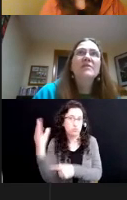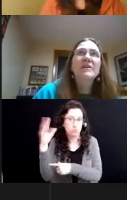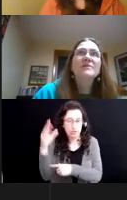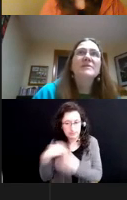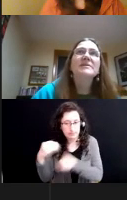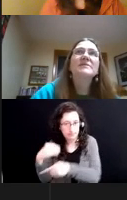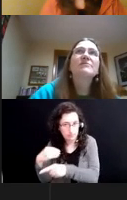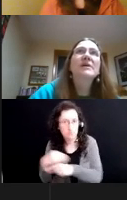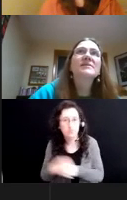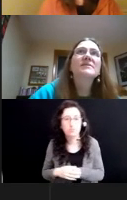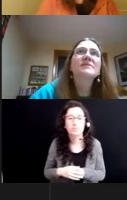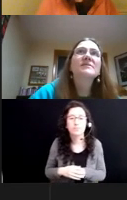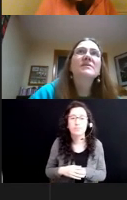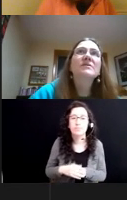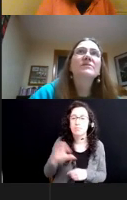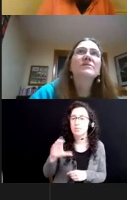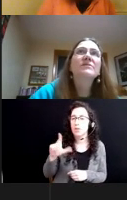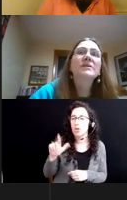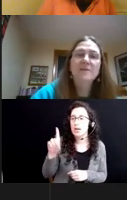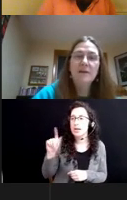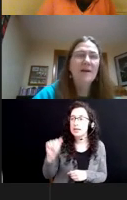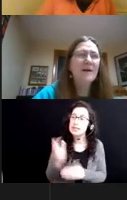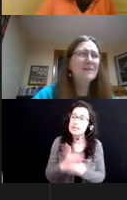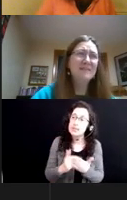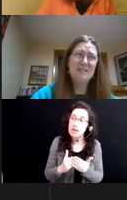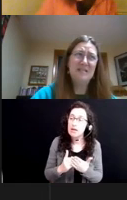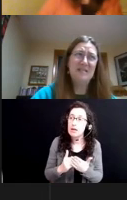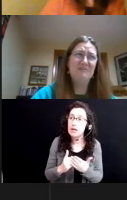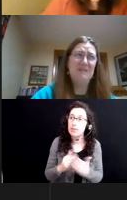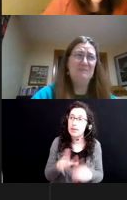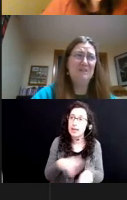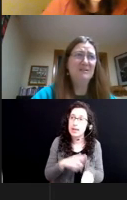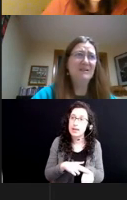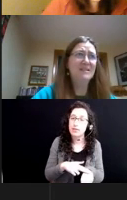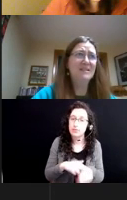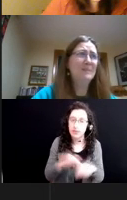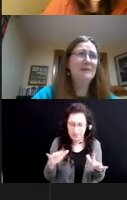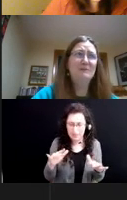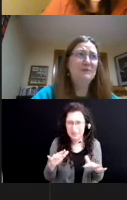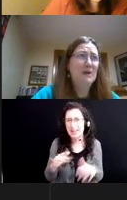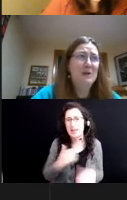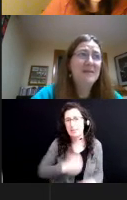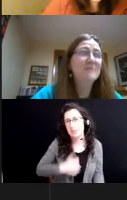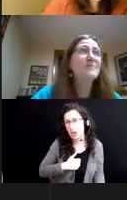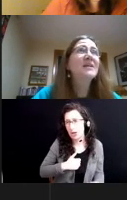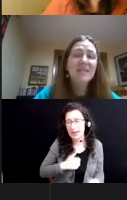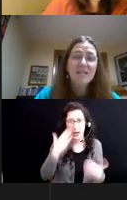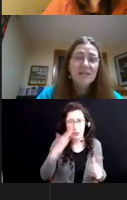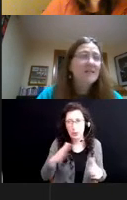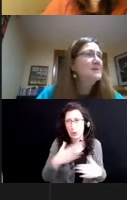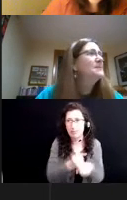Some of our native species of grasses include, I'm going to give you the scientific name, sorry, because some of them, I don't know the common names,